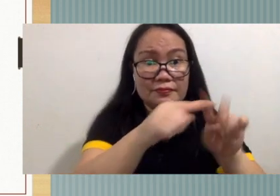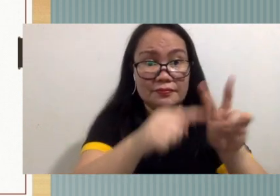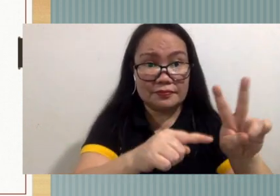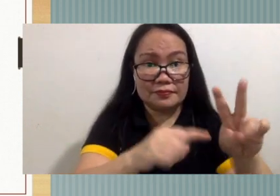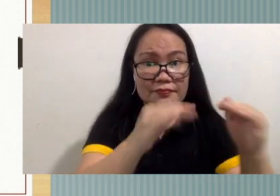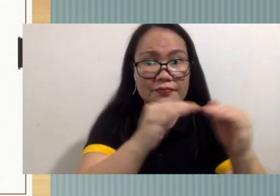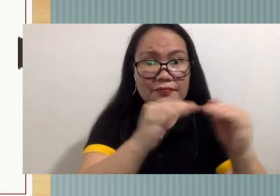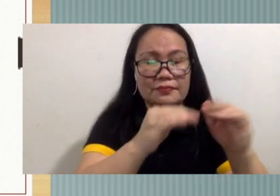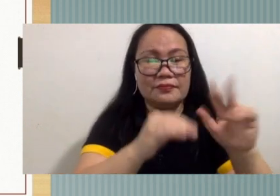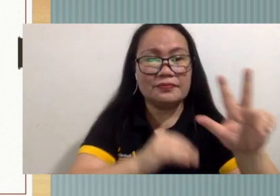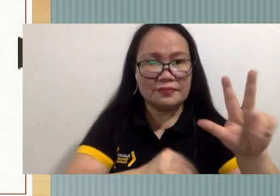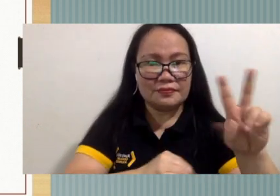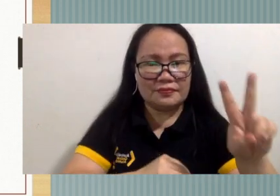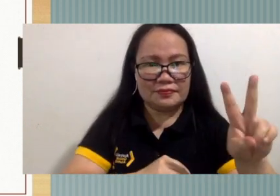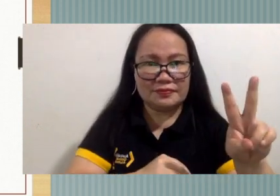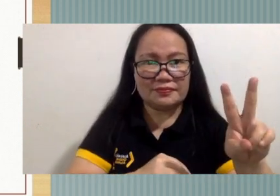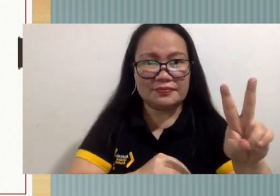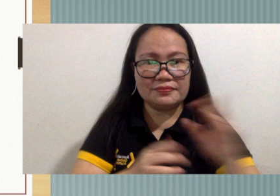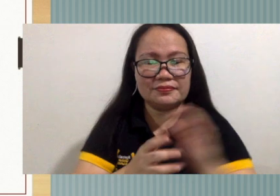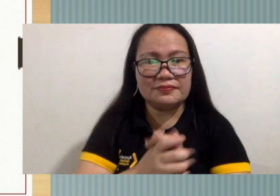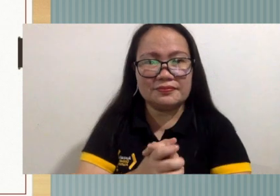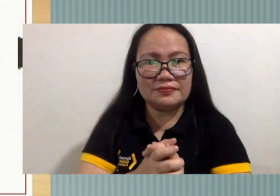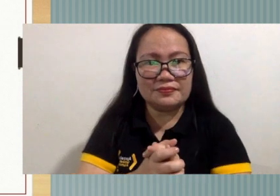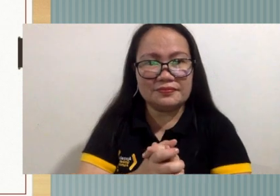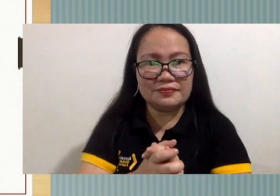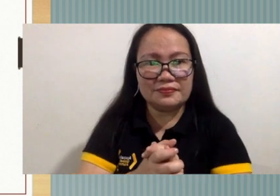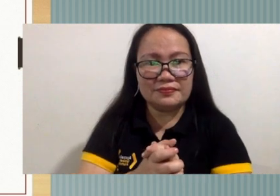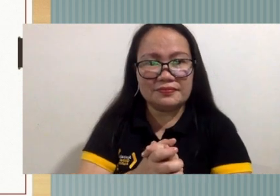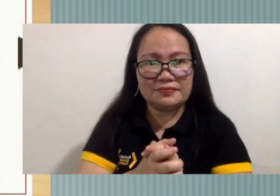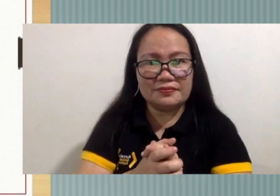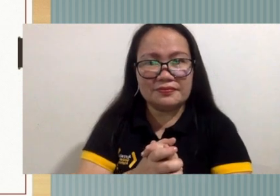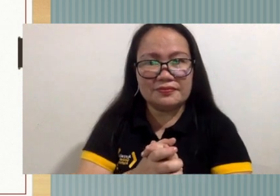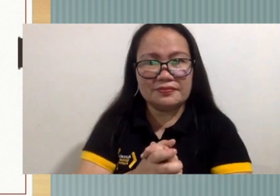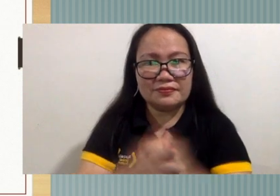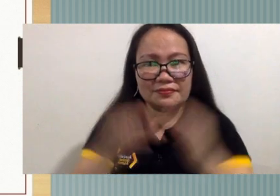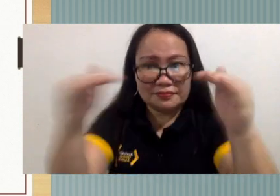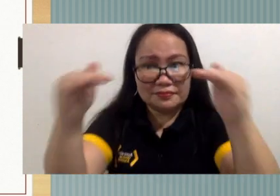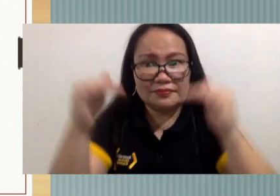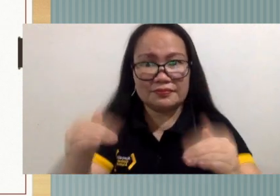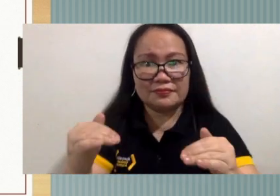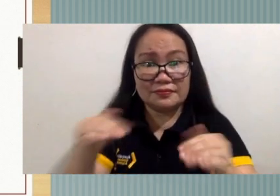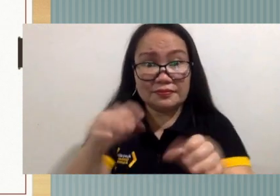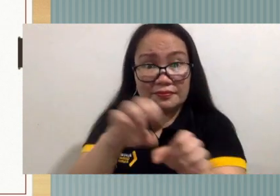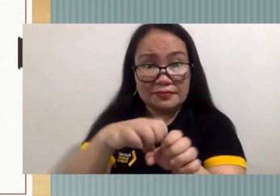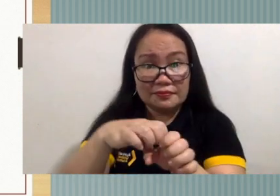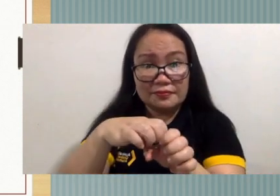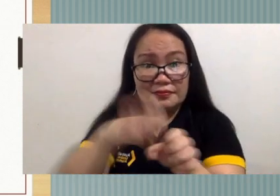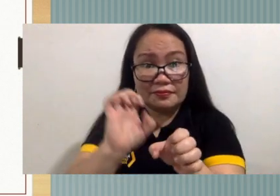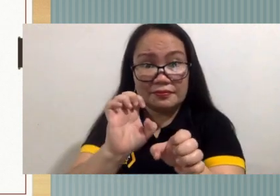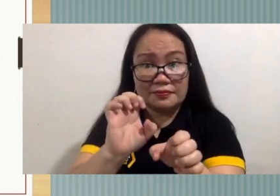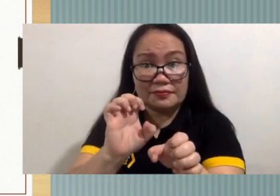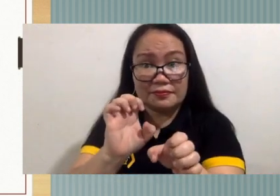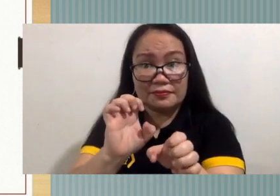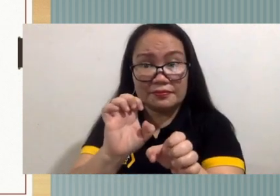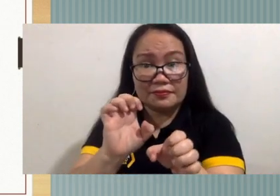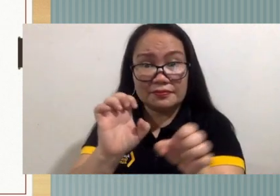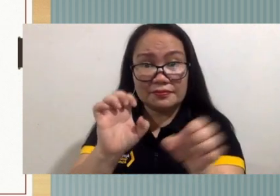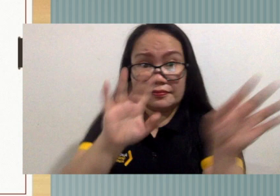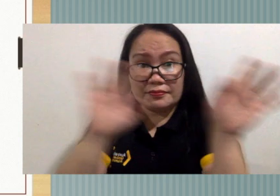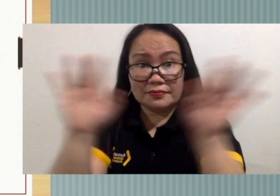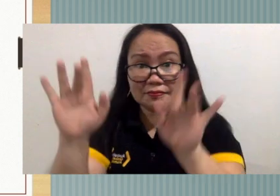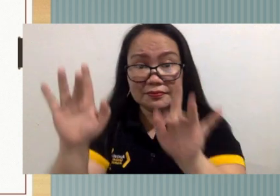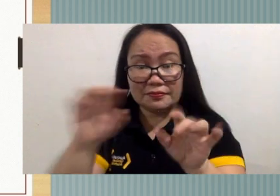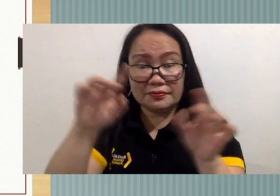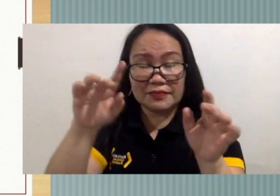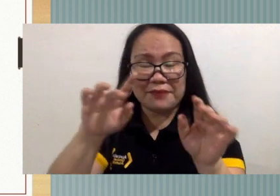Since nag-divide tayo both sides by 2. So, naging 32 na lang siya. And then, get the square root of both